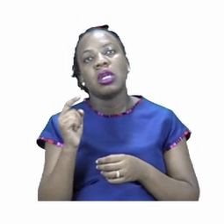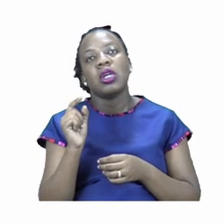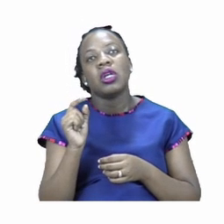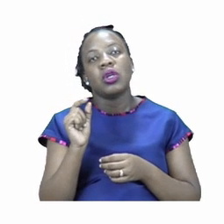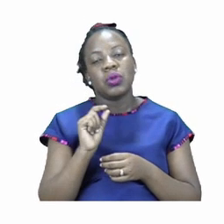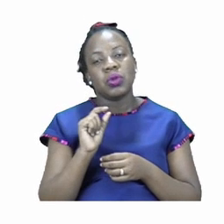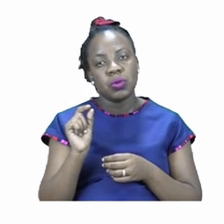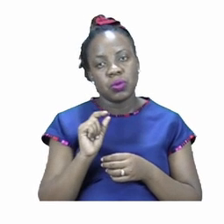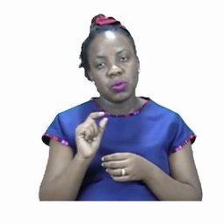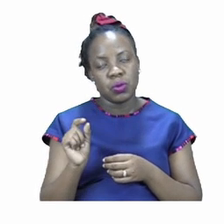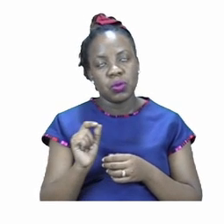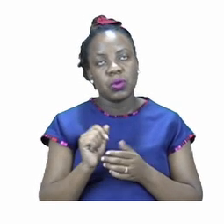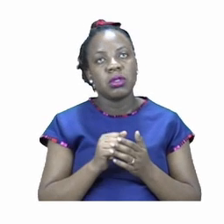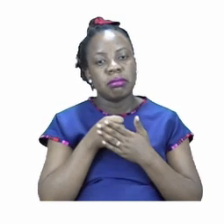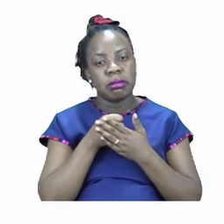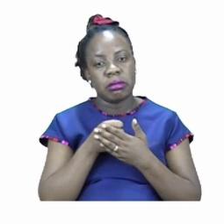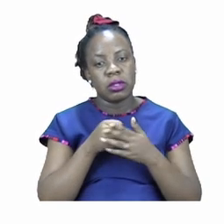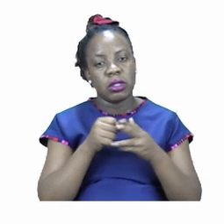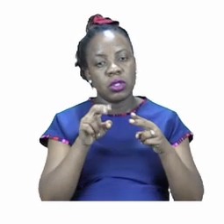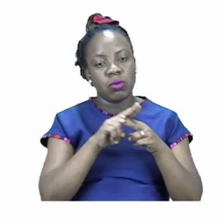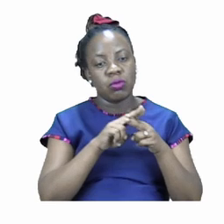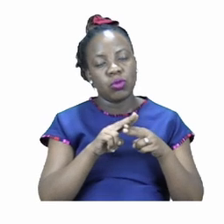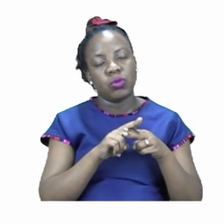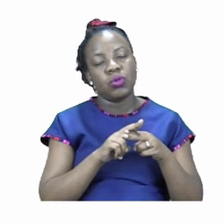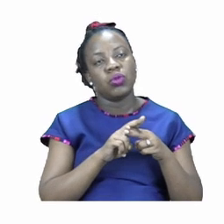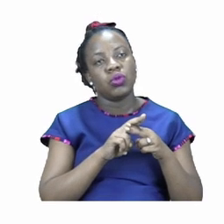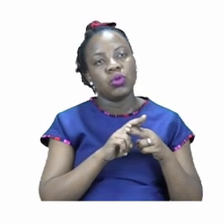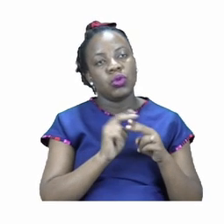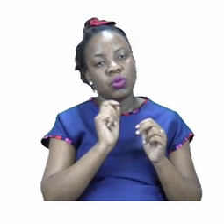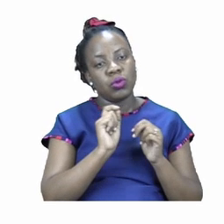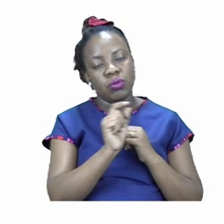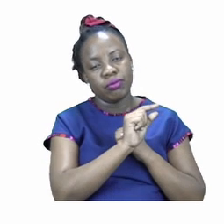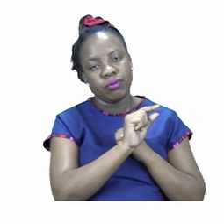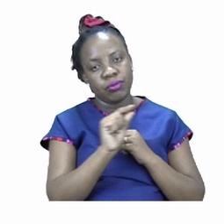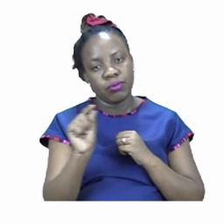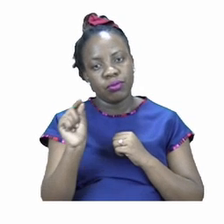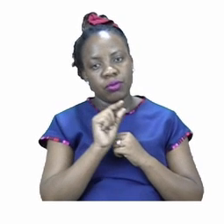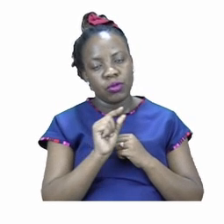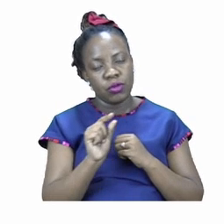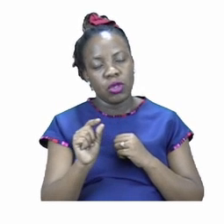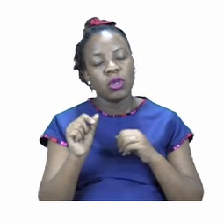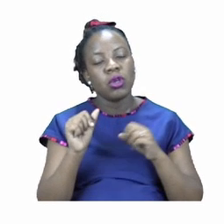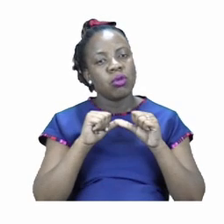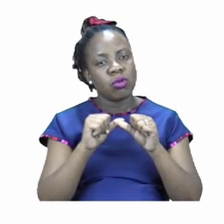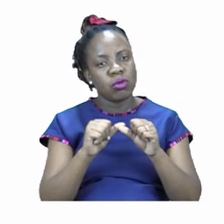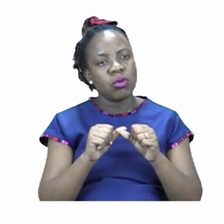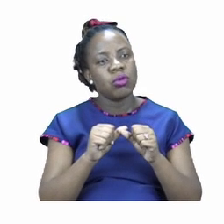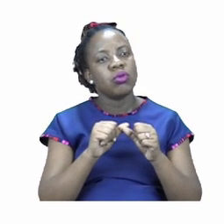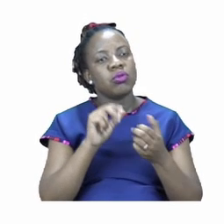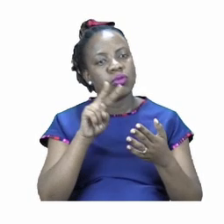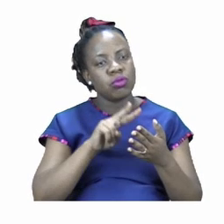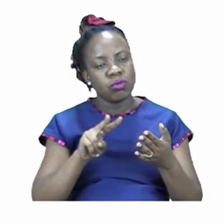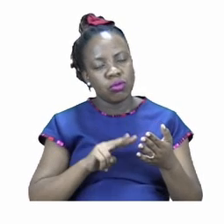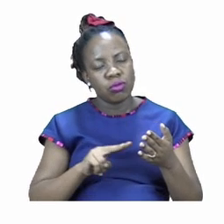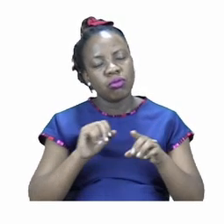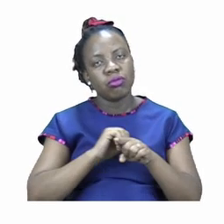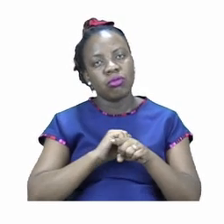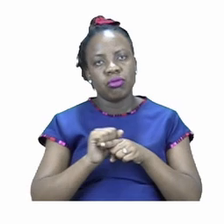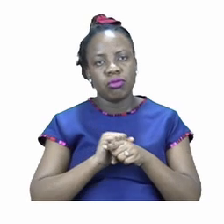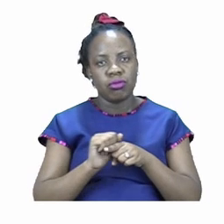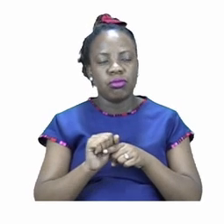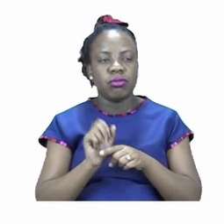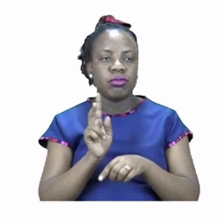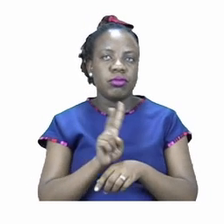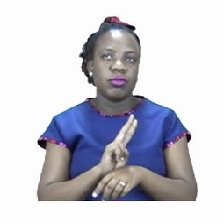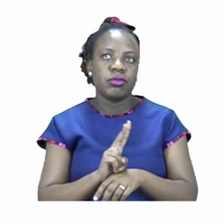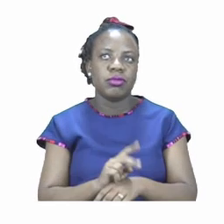Have fun with both pages, continue reading and practicing, and I'll see you when we're done after the adverb break.